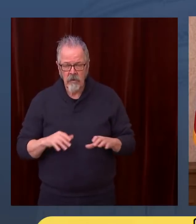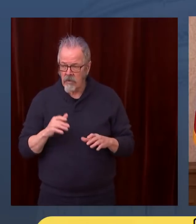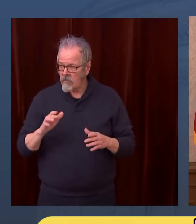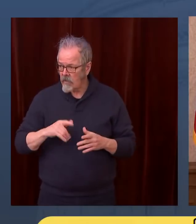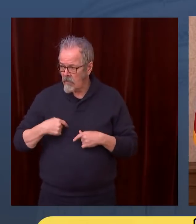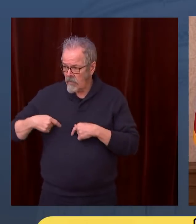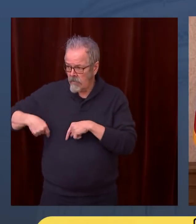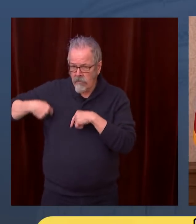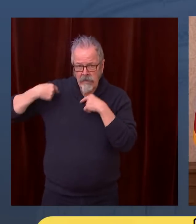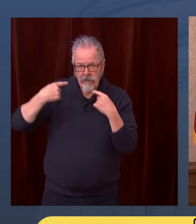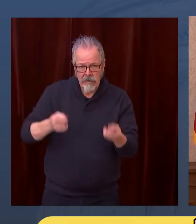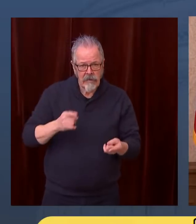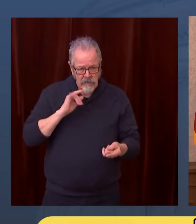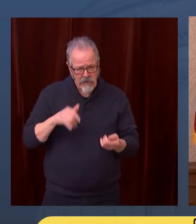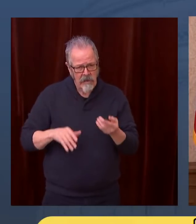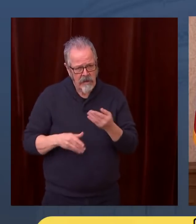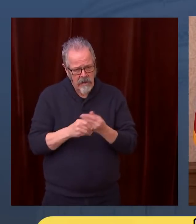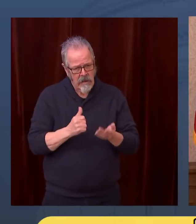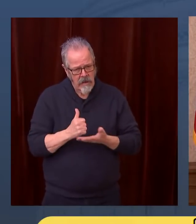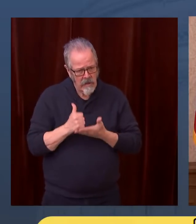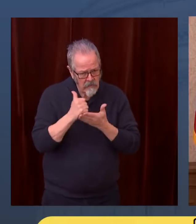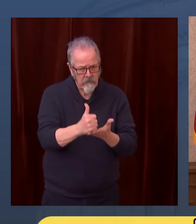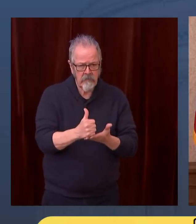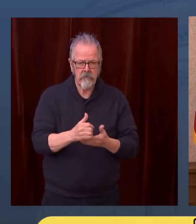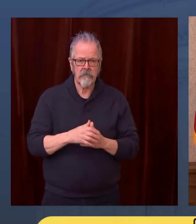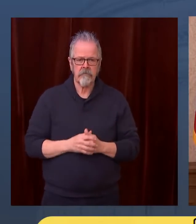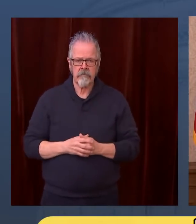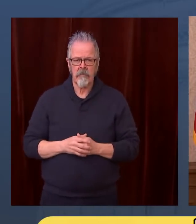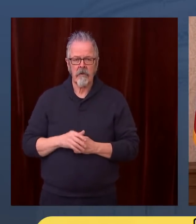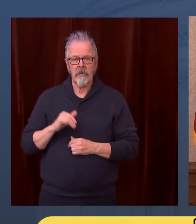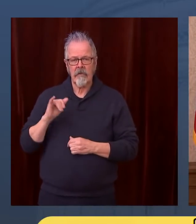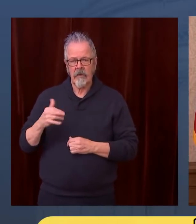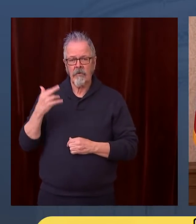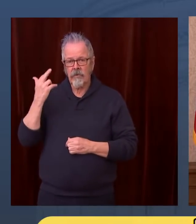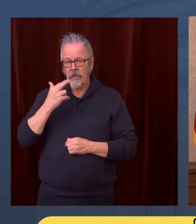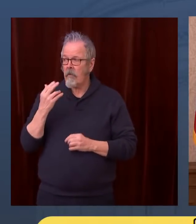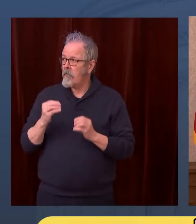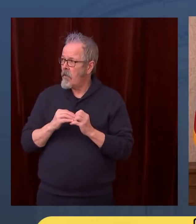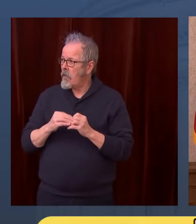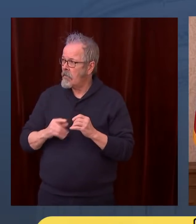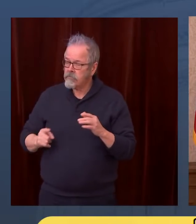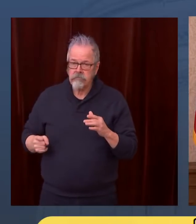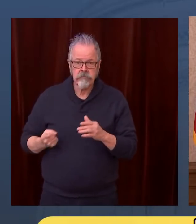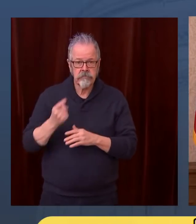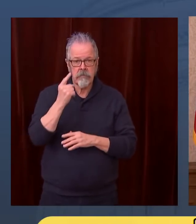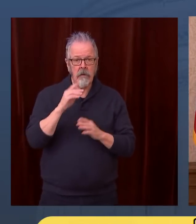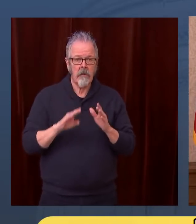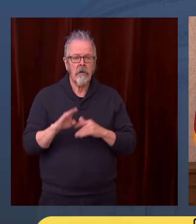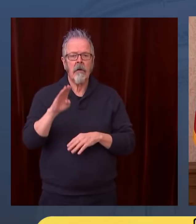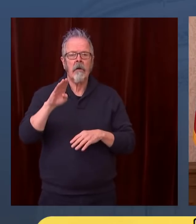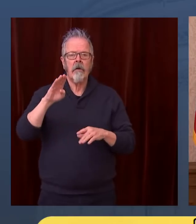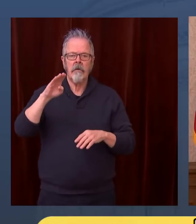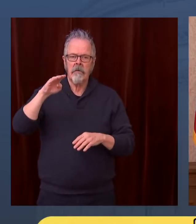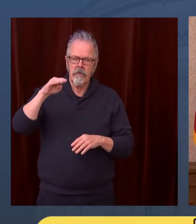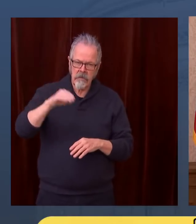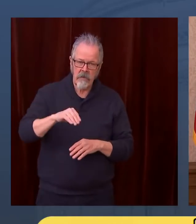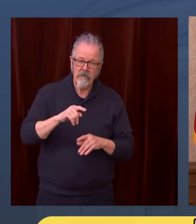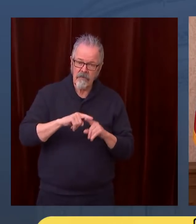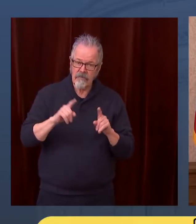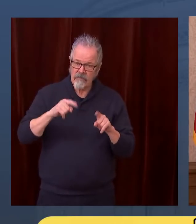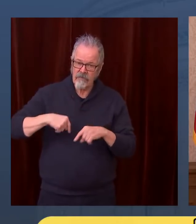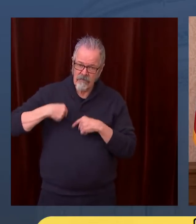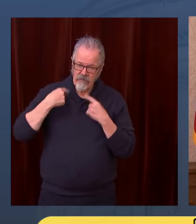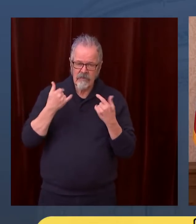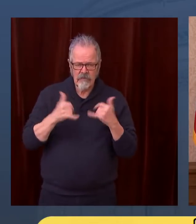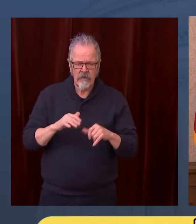that's why we've got over the apex and the worst parts of this hospital, but they are still stressed. By the way,